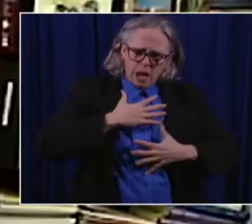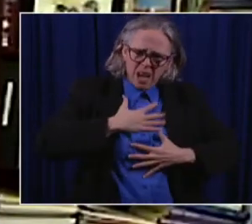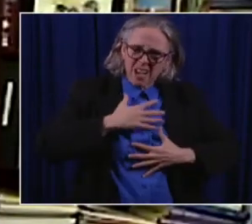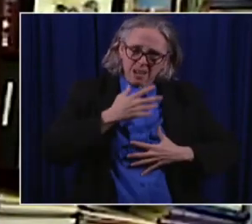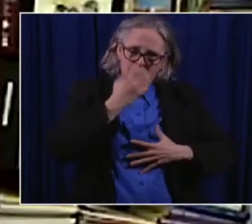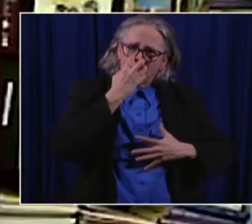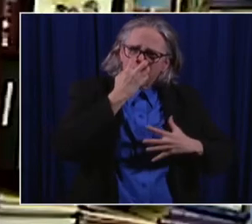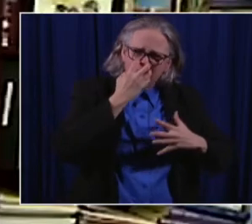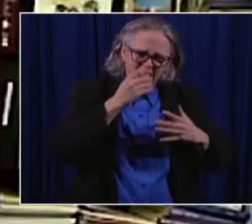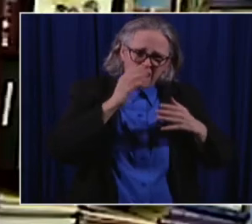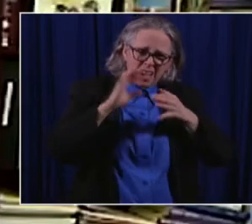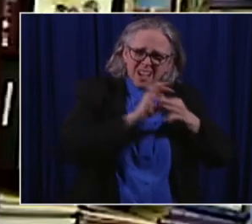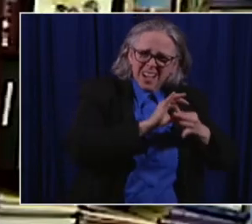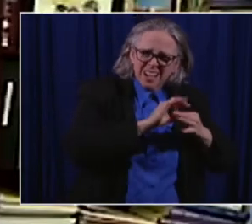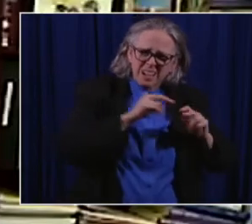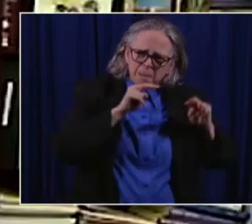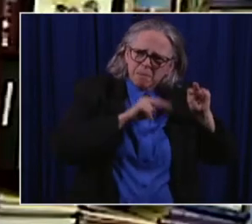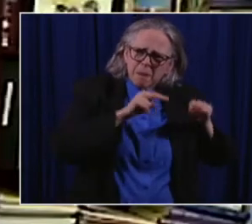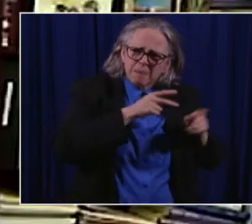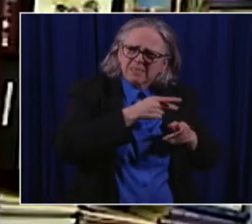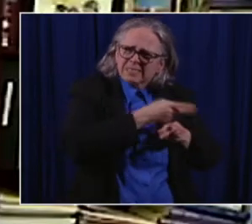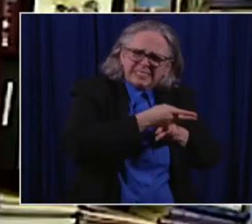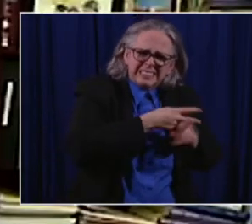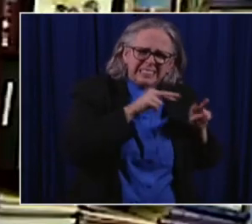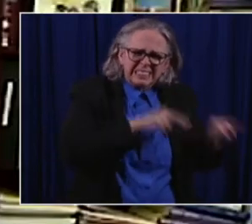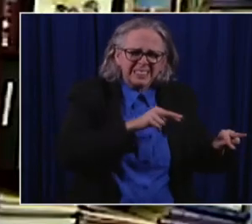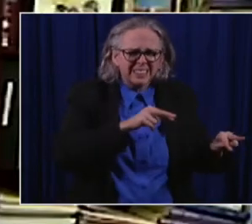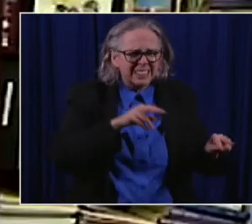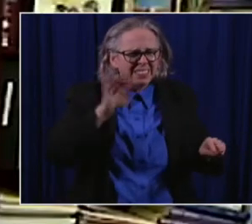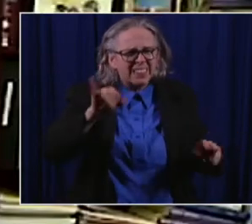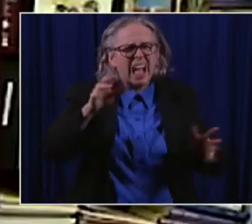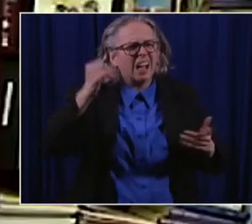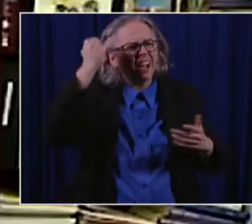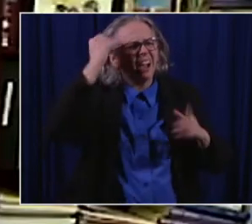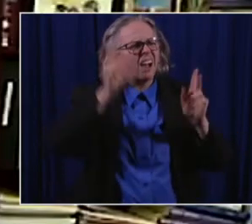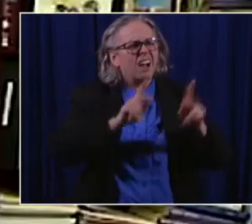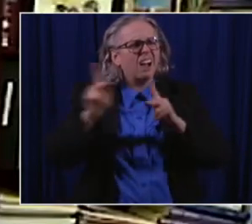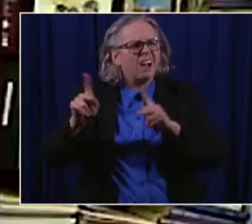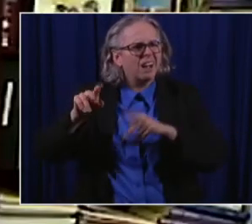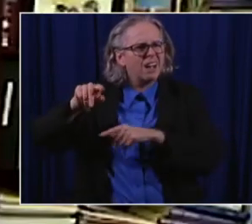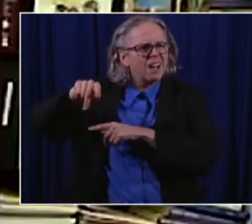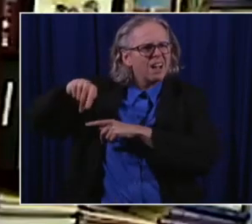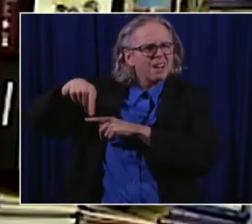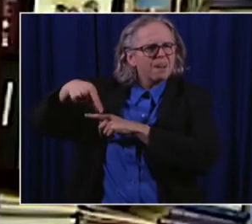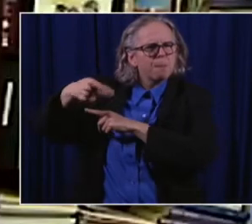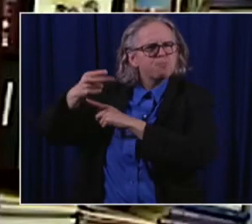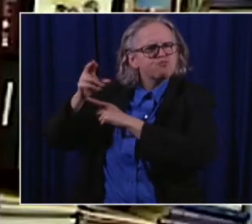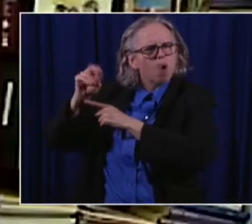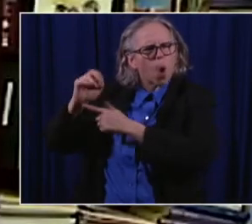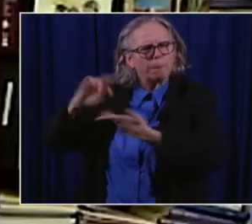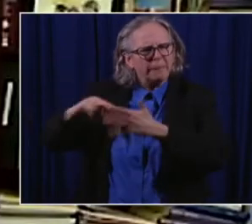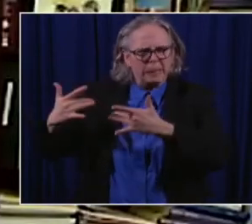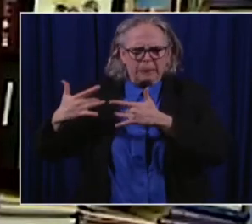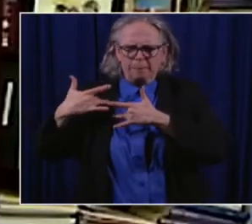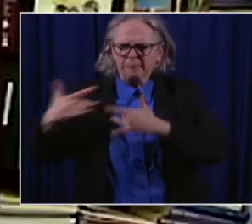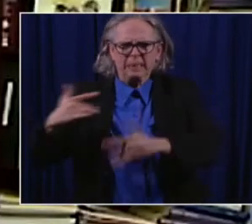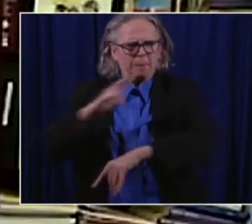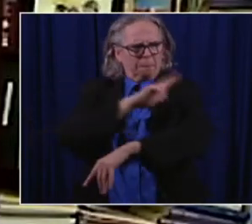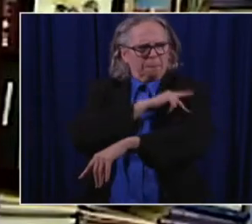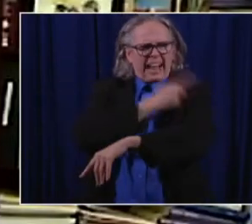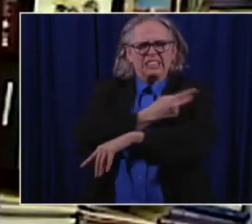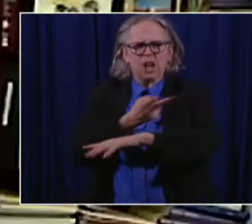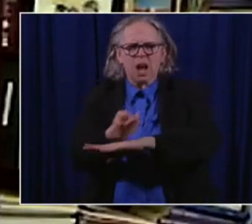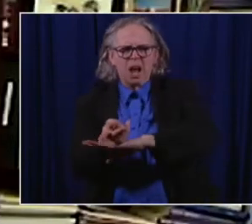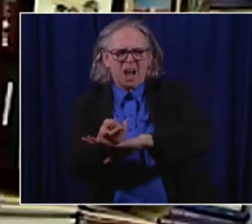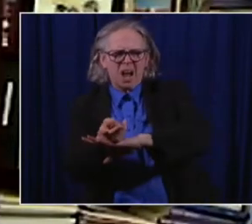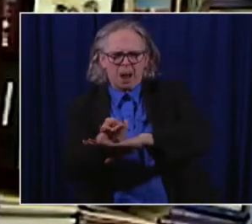on these press conferences before the concept of proning a patient, where you actually lay a patient on their chest when they're on the ventilator, and you have to